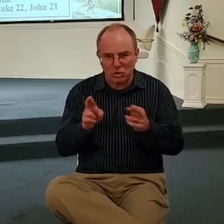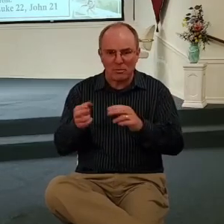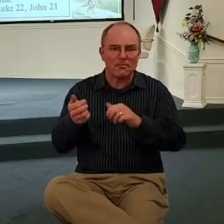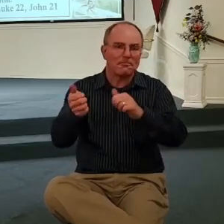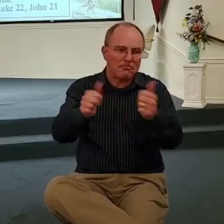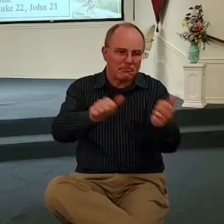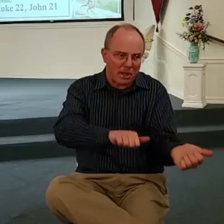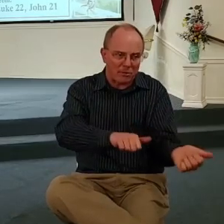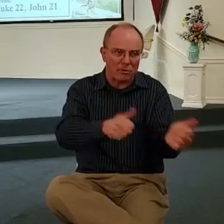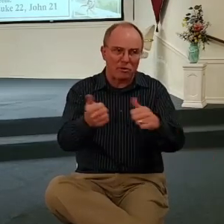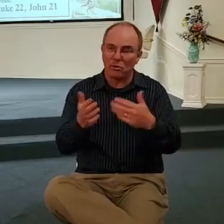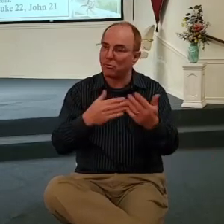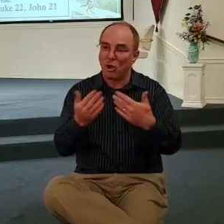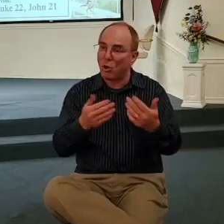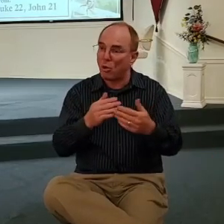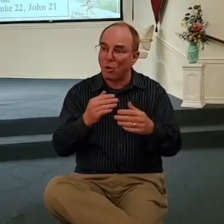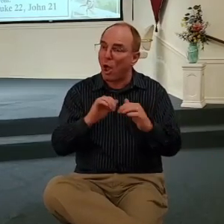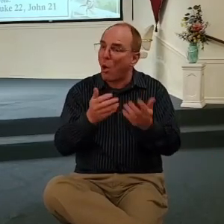whatever place of life,